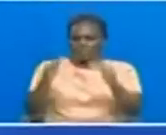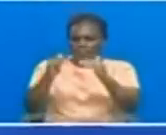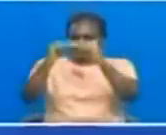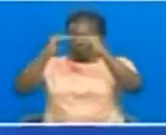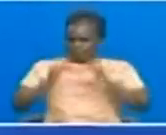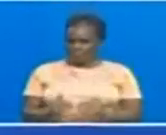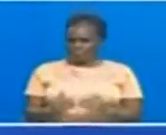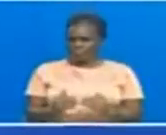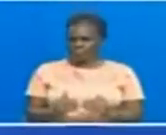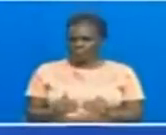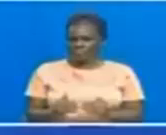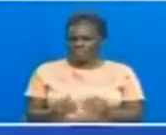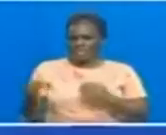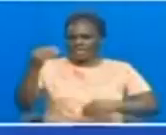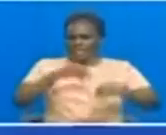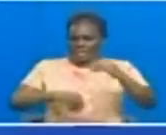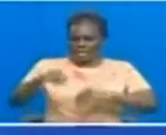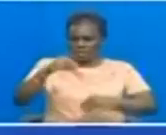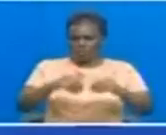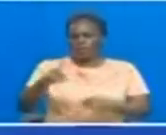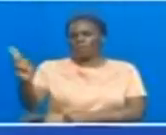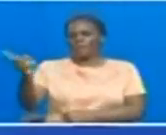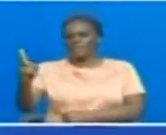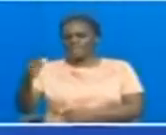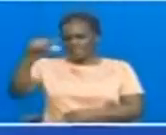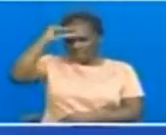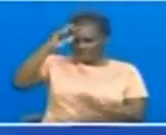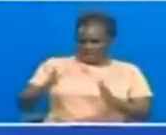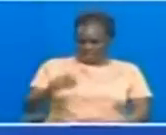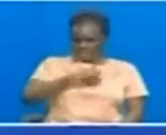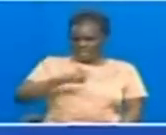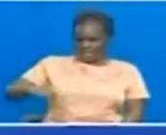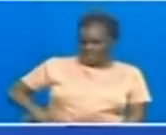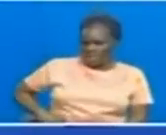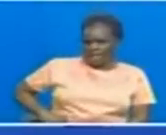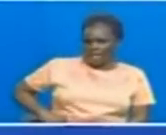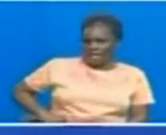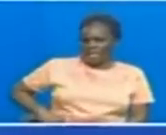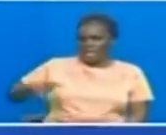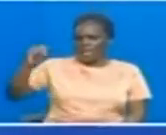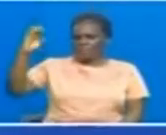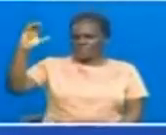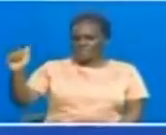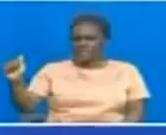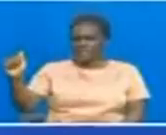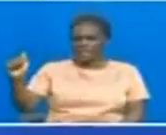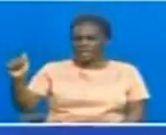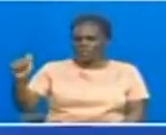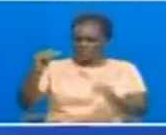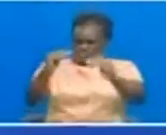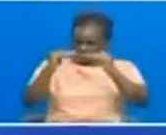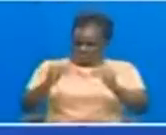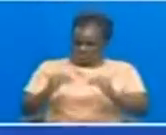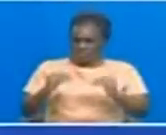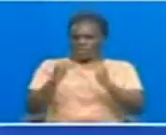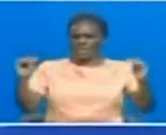stage will be to give you the election levels from the president to the governor to the senator mm-hmm. to the MCA, mm-hmm. all the way, all mm-hmm. the election